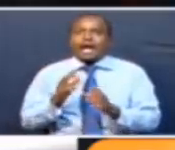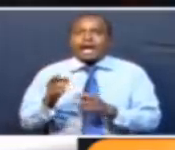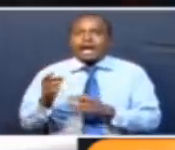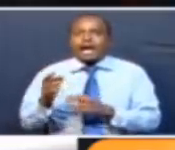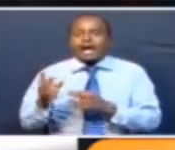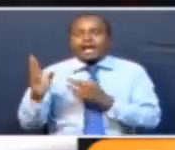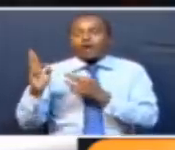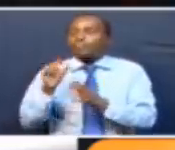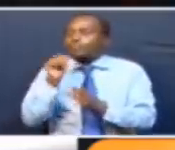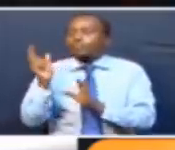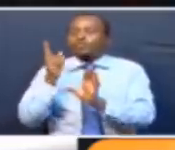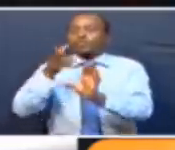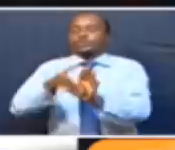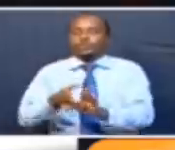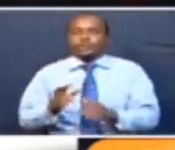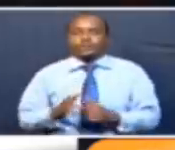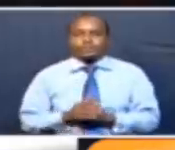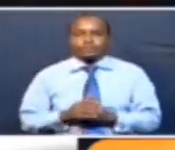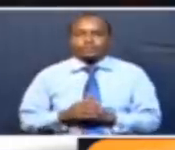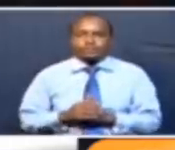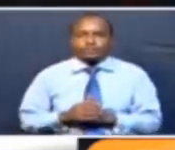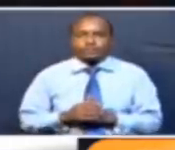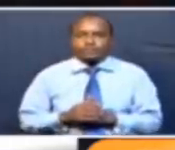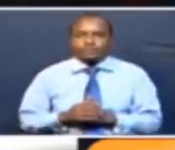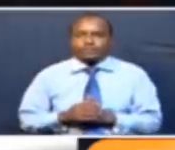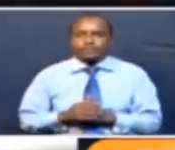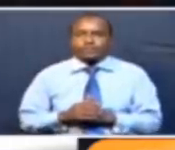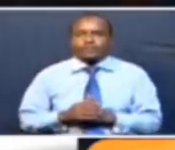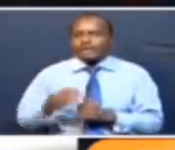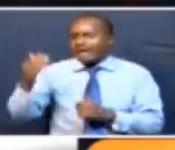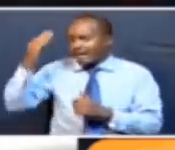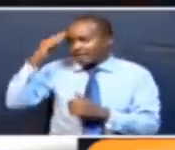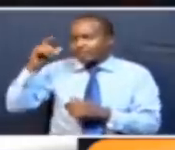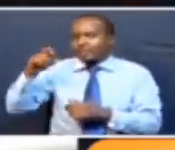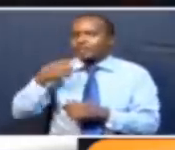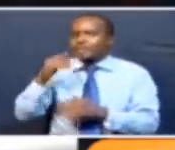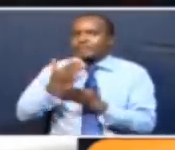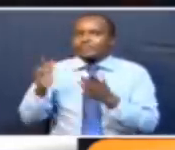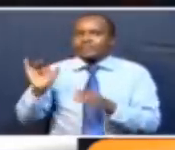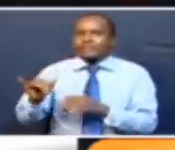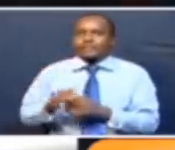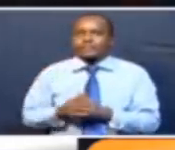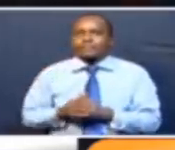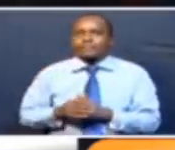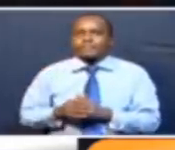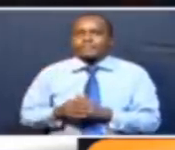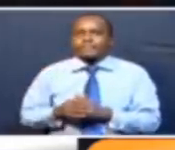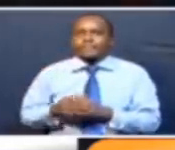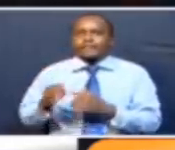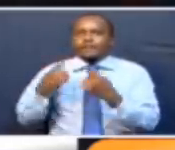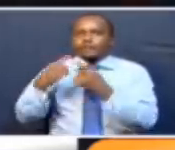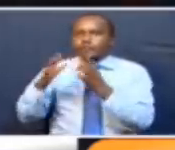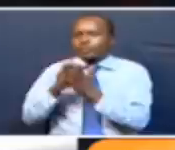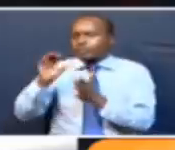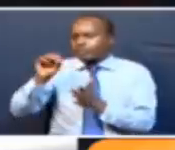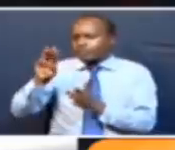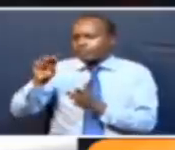Jeff. Nelson, I knew you had to say something like that. Listen, real quick, did you speak to Cliff on Better